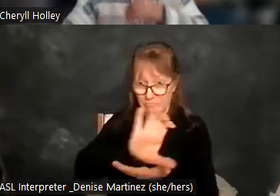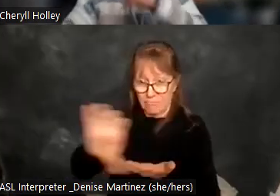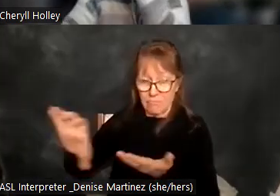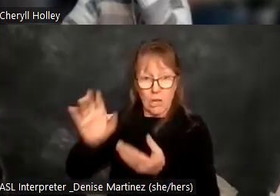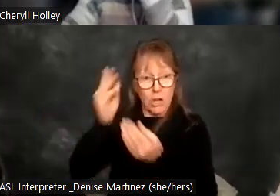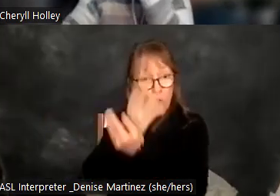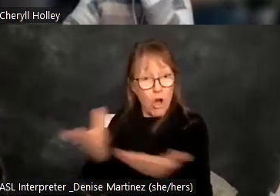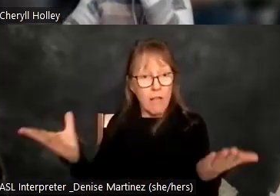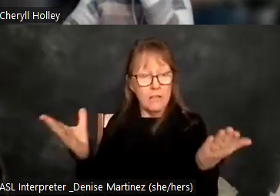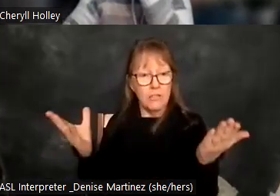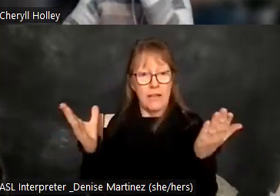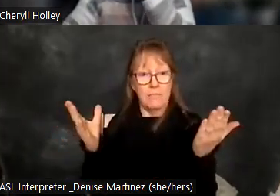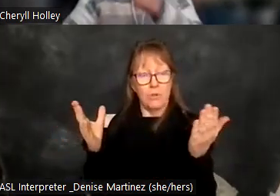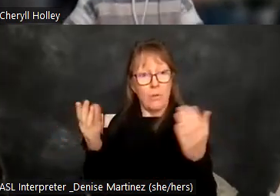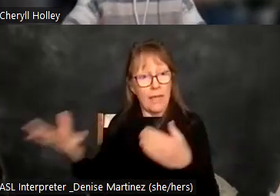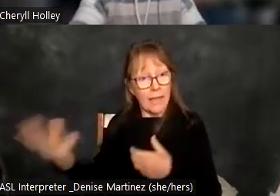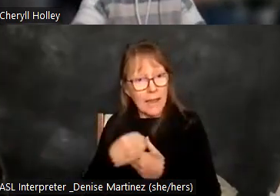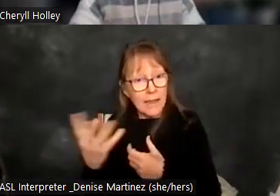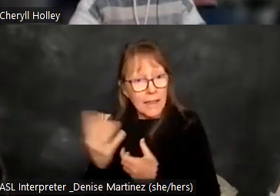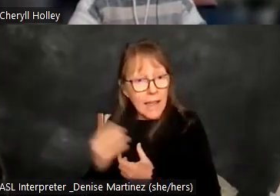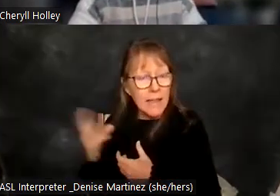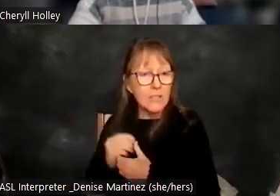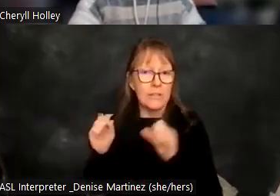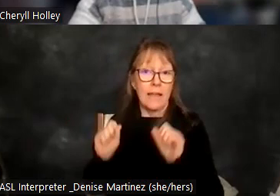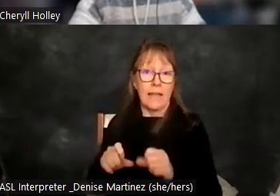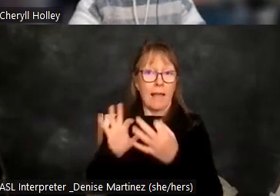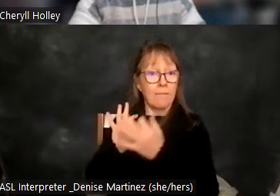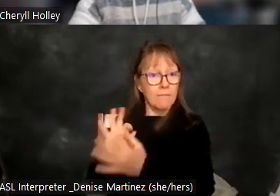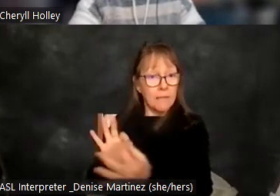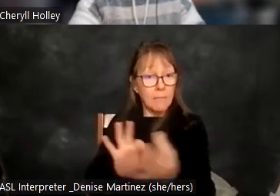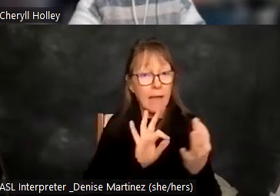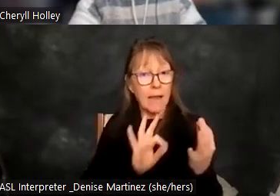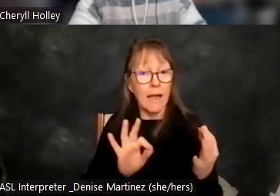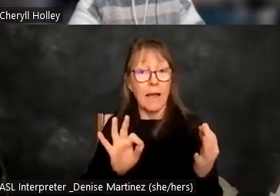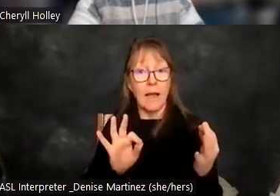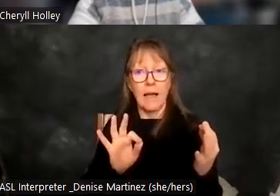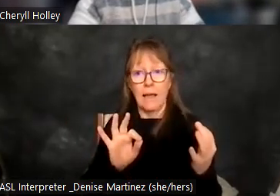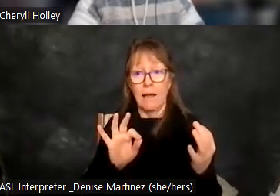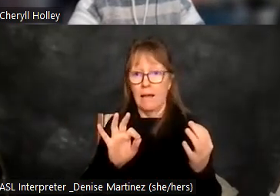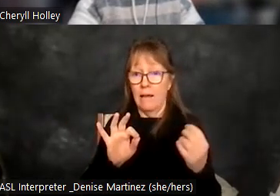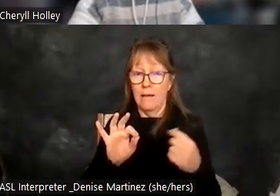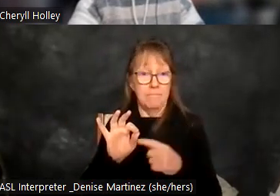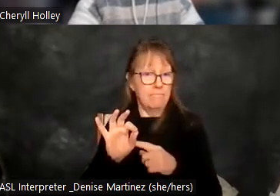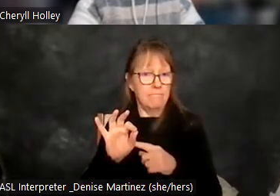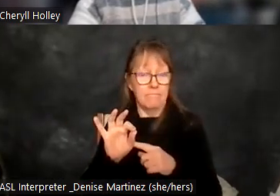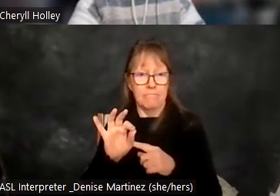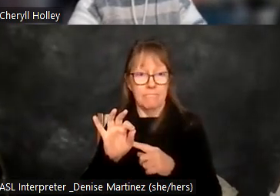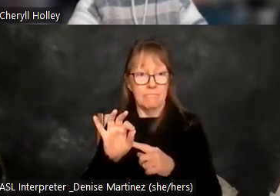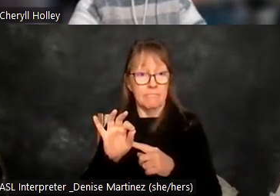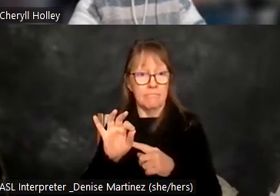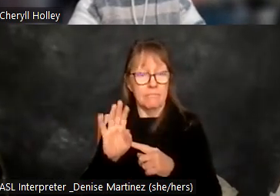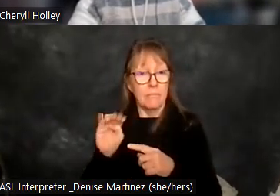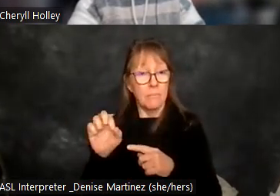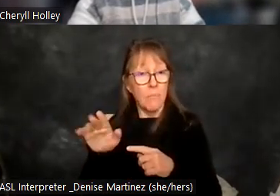gen compréhension ak informasyon et capable Mr. Perez was saying Paris that, you know, te dit que without a